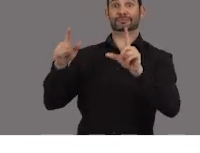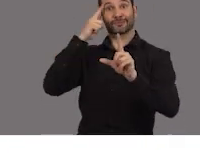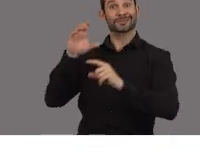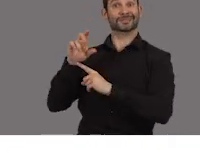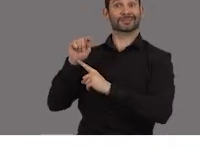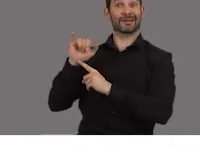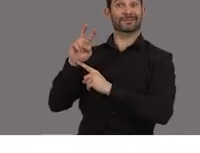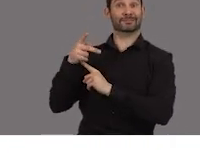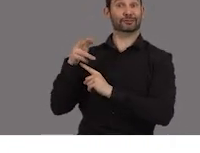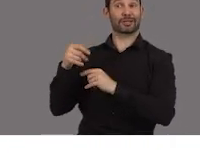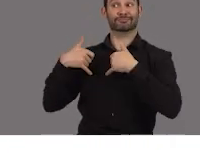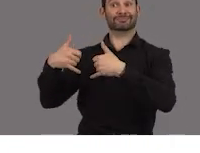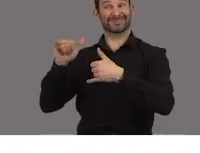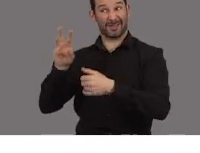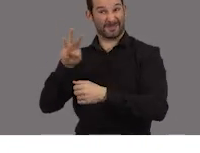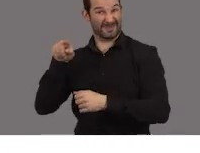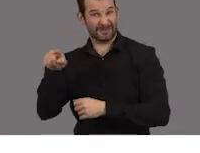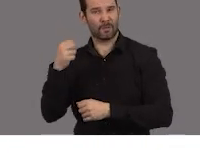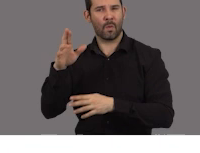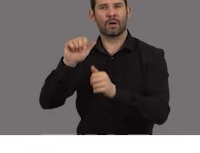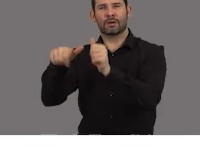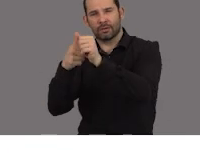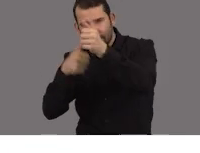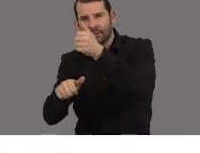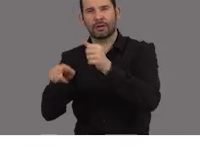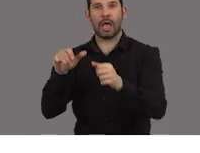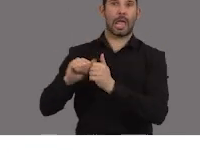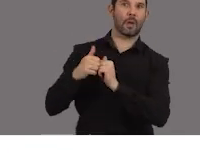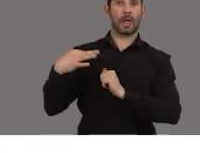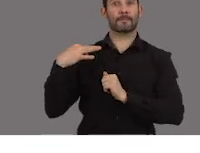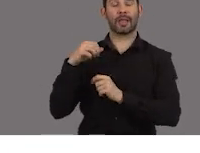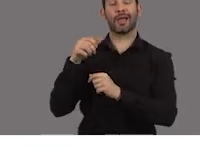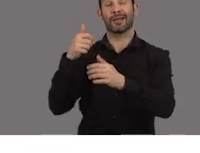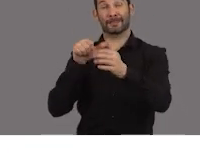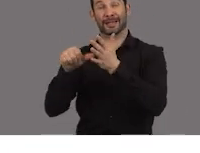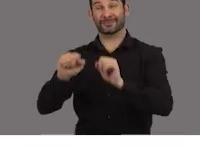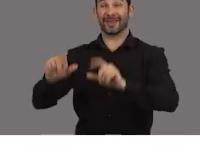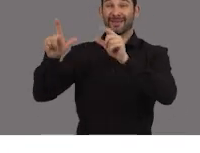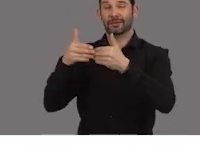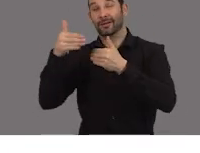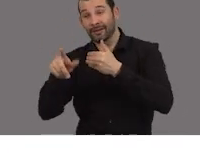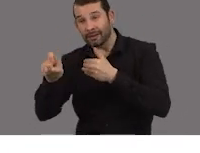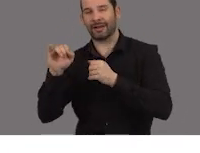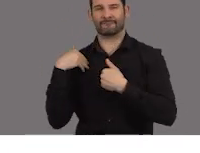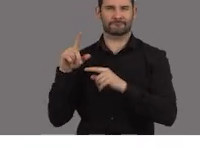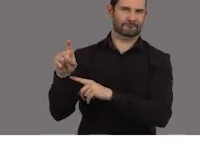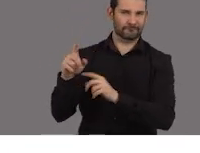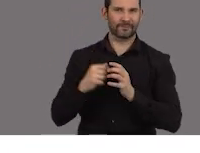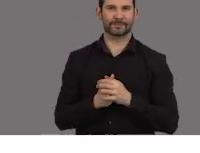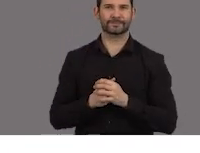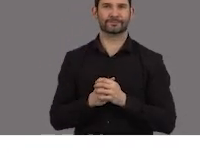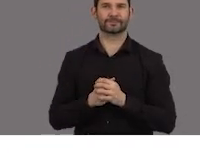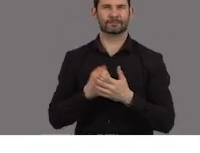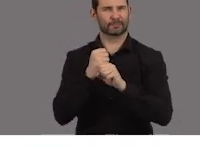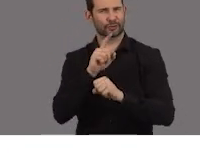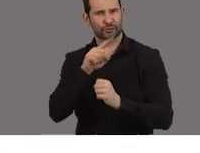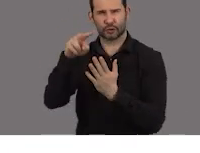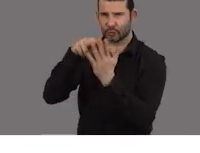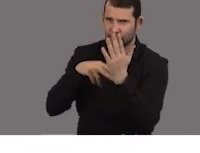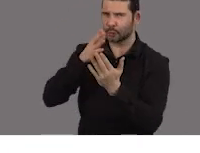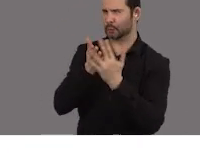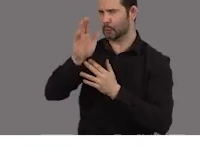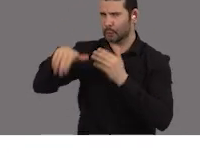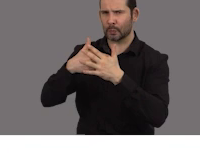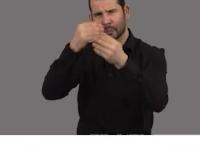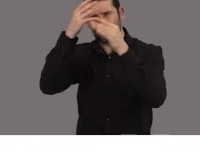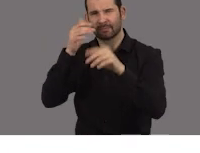the CVITP grant or the How to Apply subpage. Be sure to read through the information on